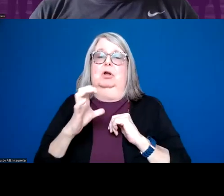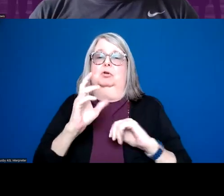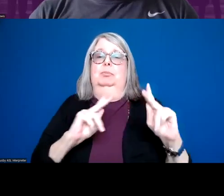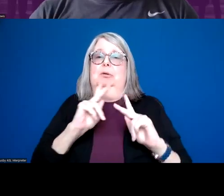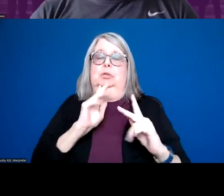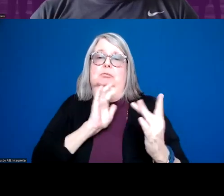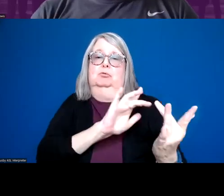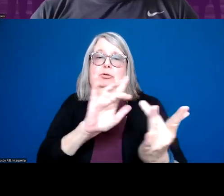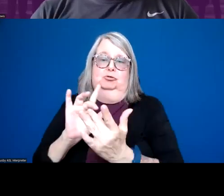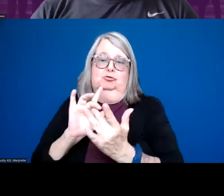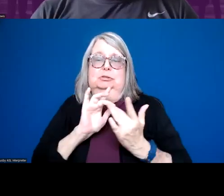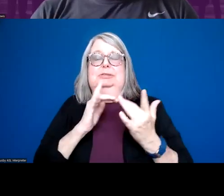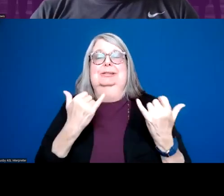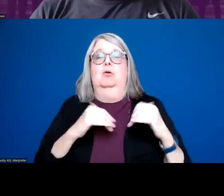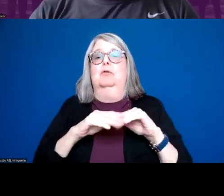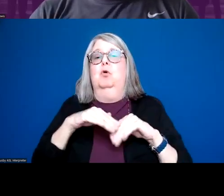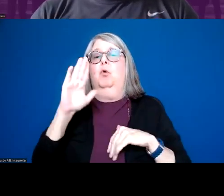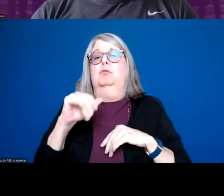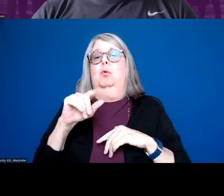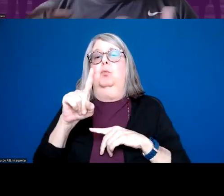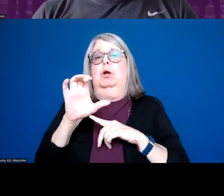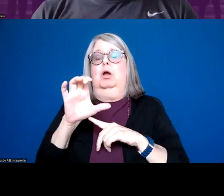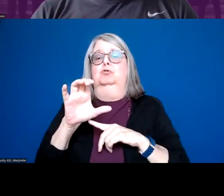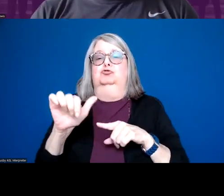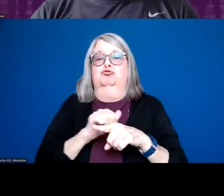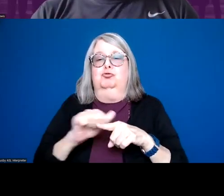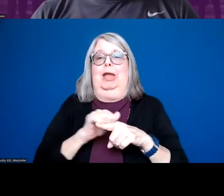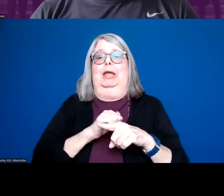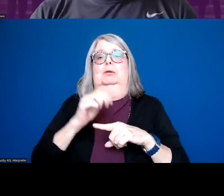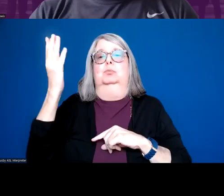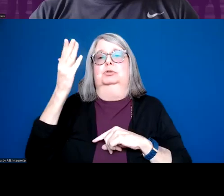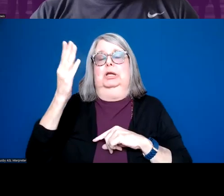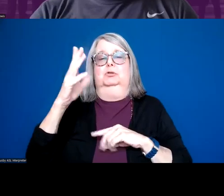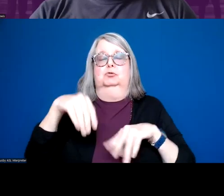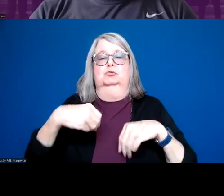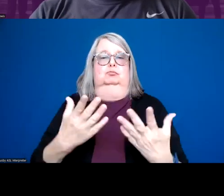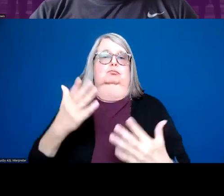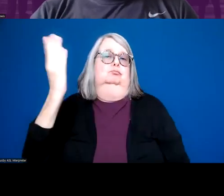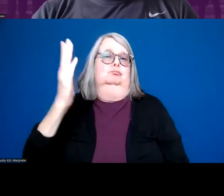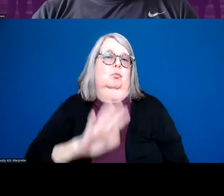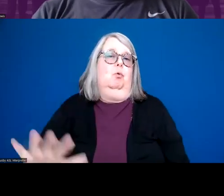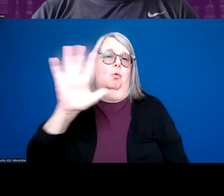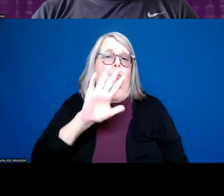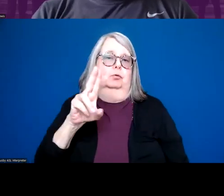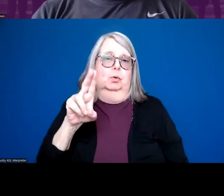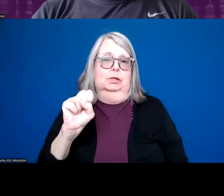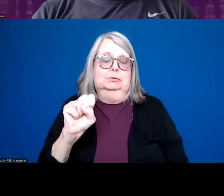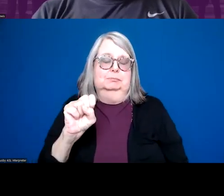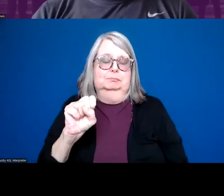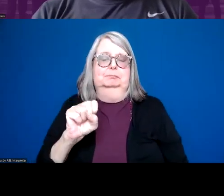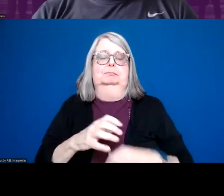we now have over 100 trained presenters to provide this material throughout the nation. Next slide.